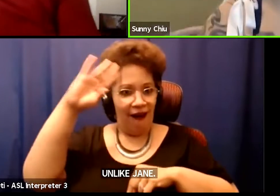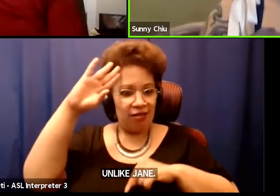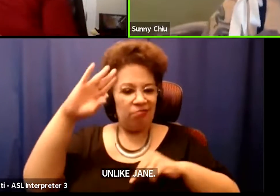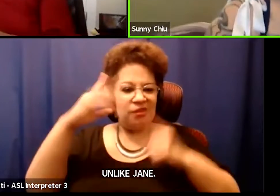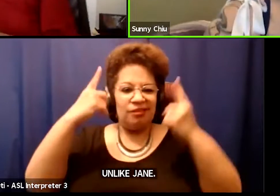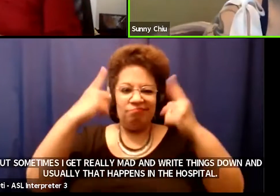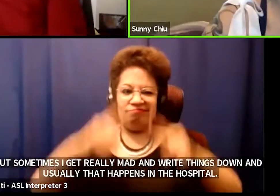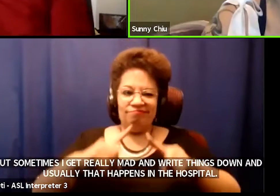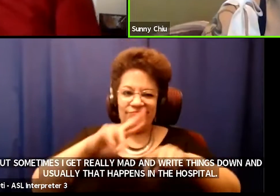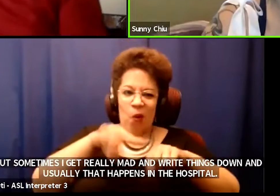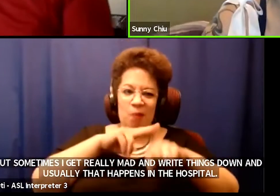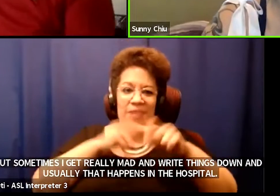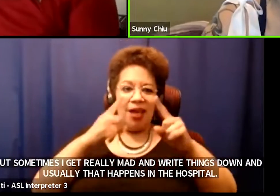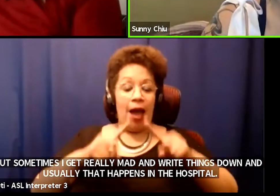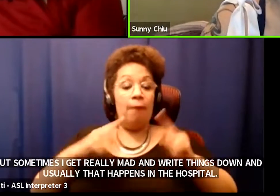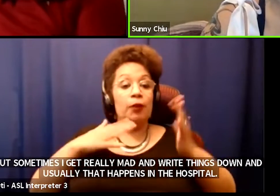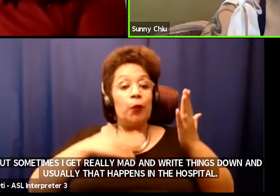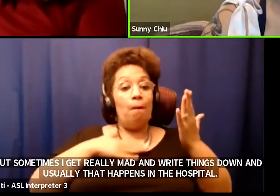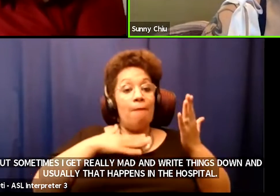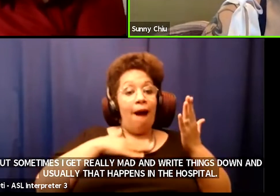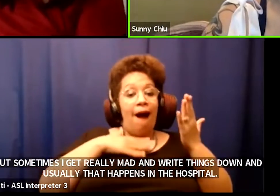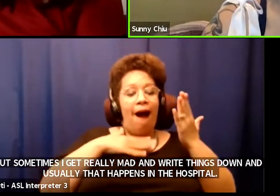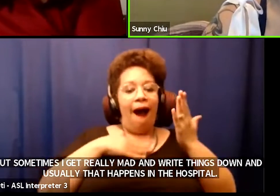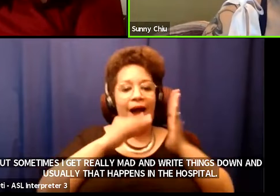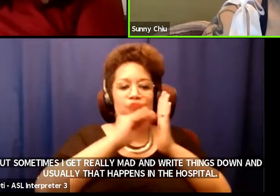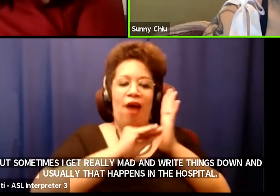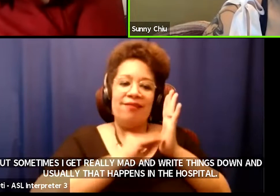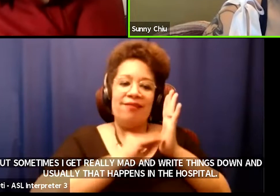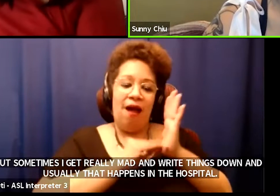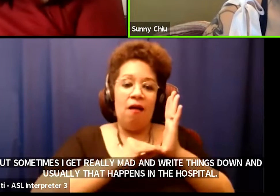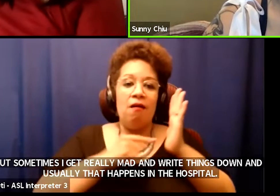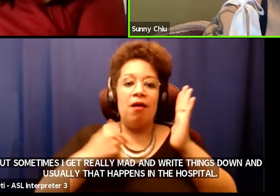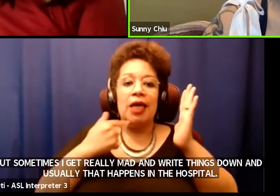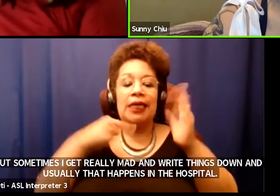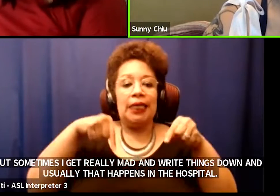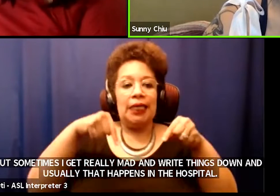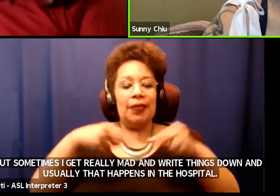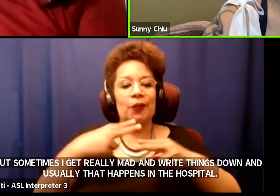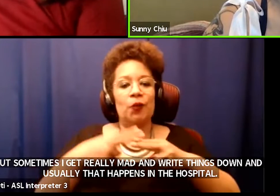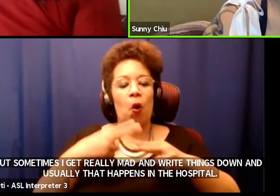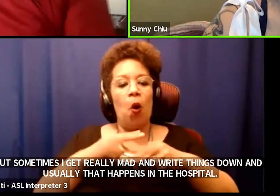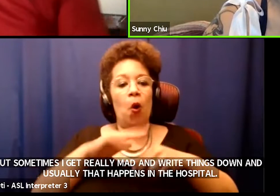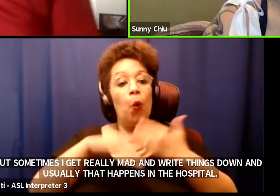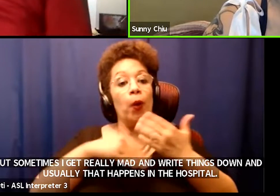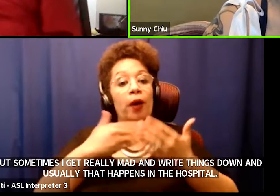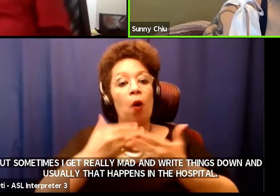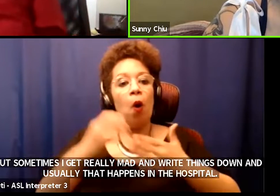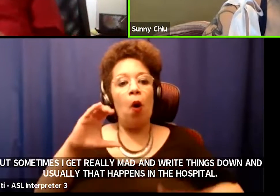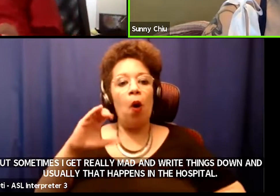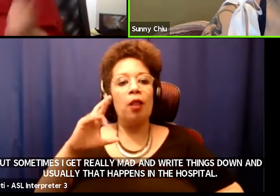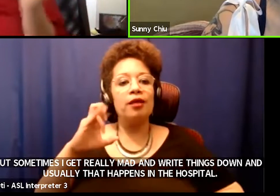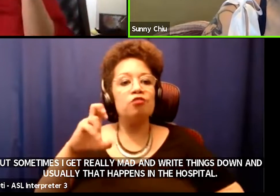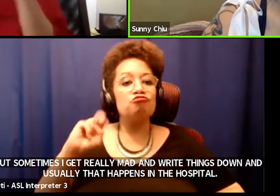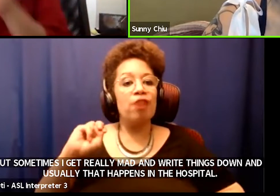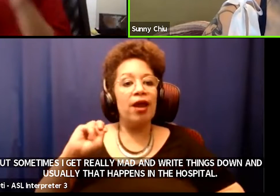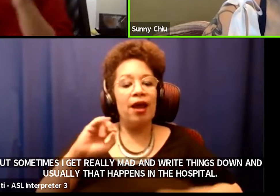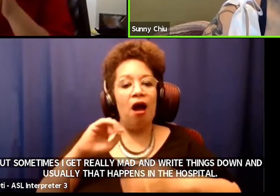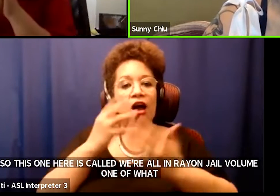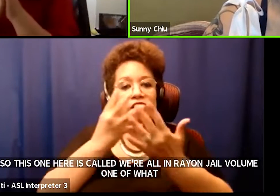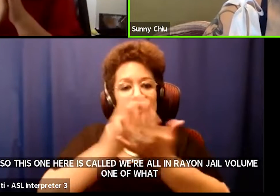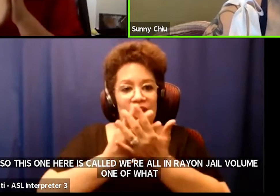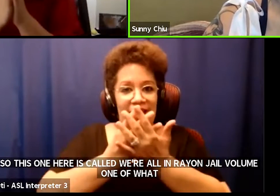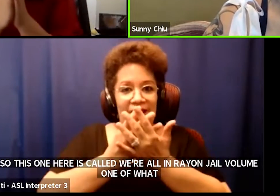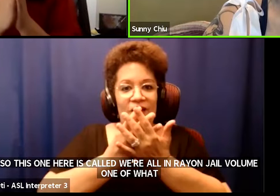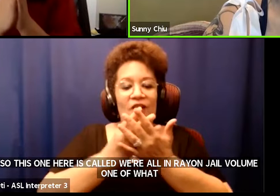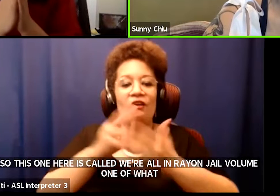So this one here is called We're All in Crayon Jail, Volume 1 of What Better Only Be One. Unfortunately,